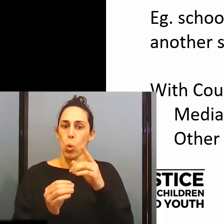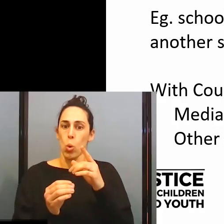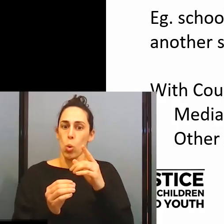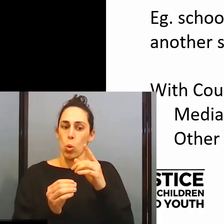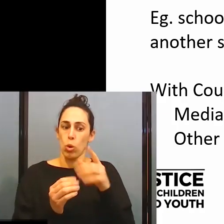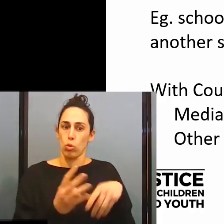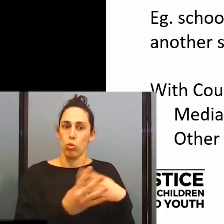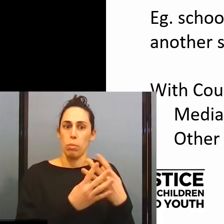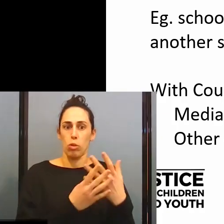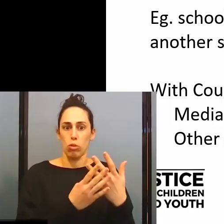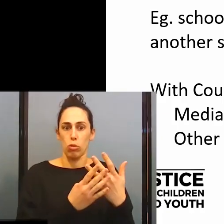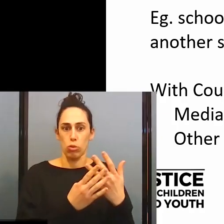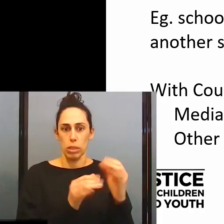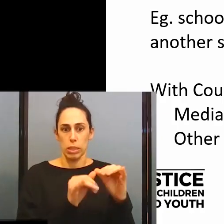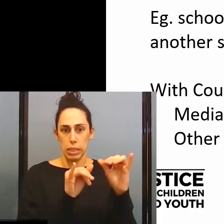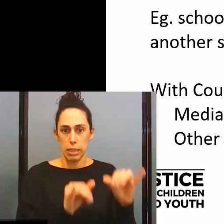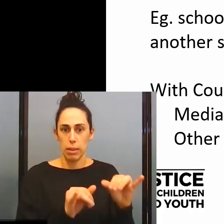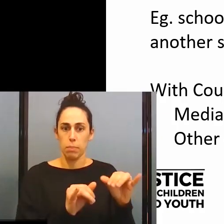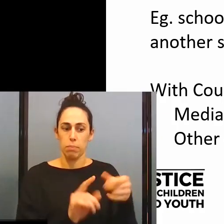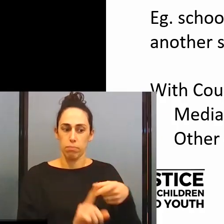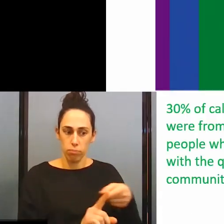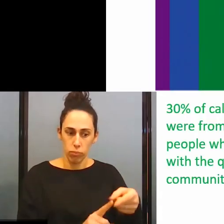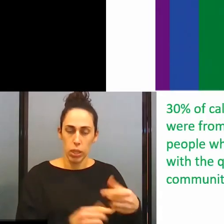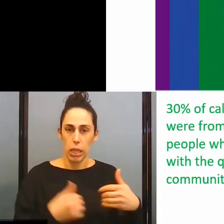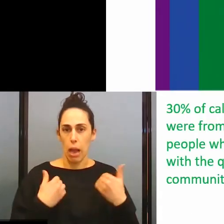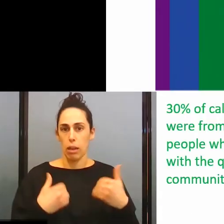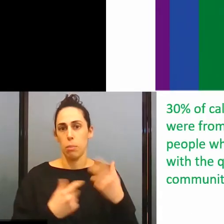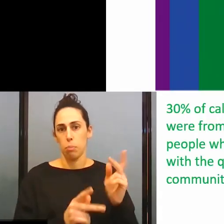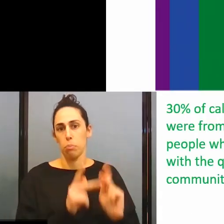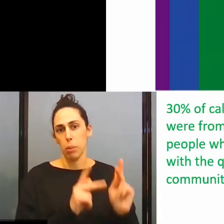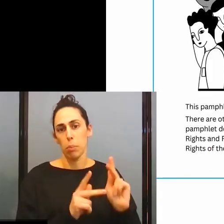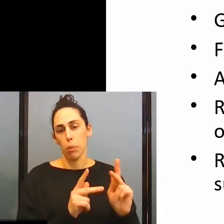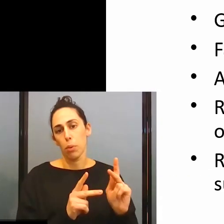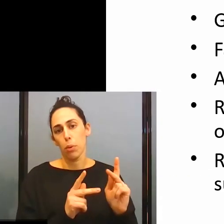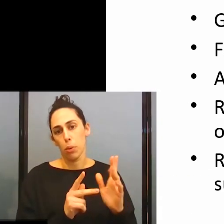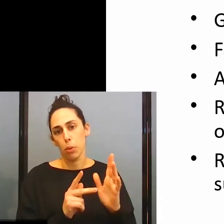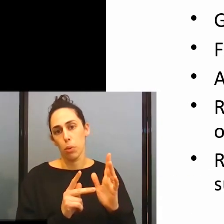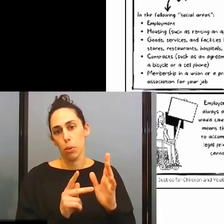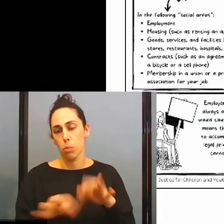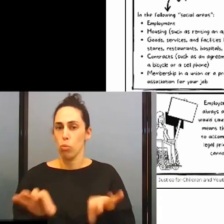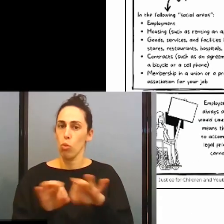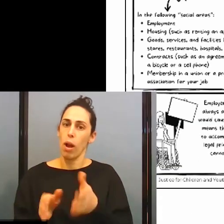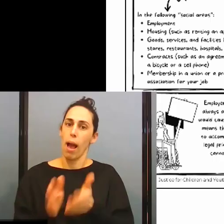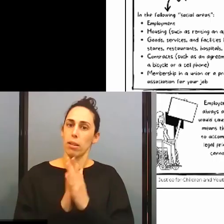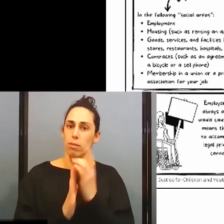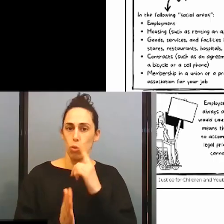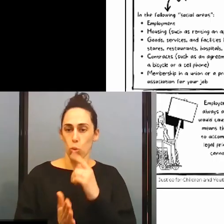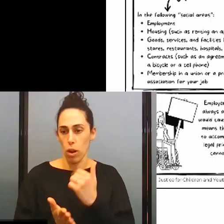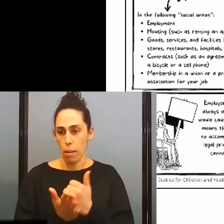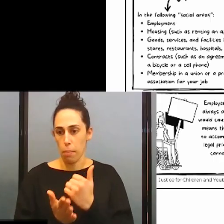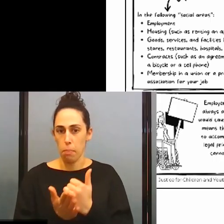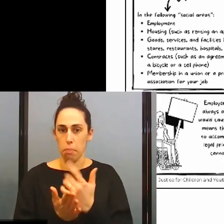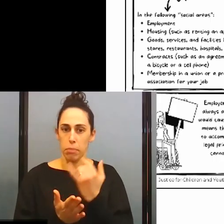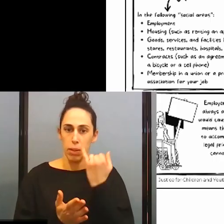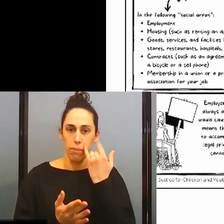I have more slides around name changes and human rights and